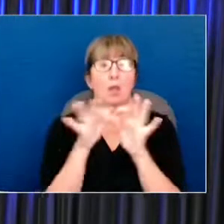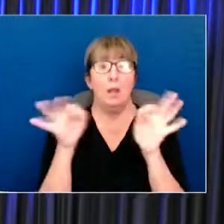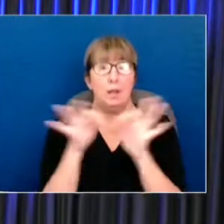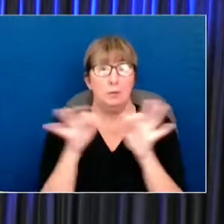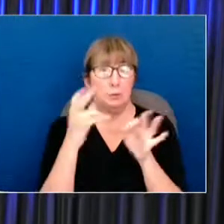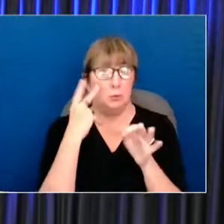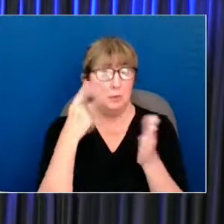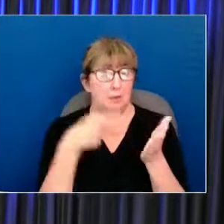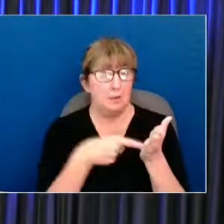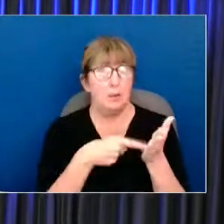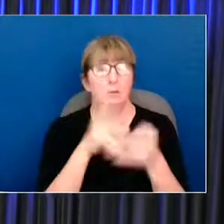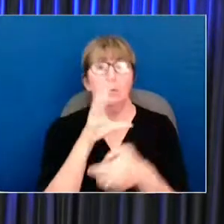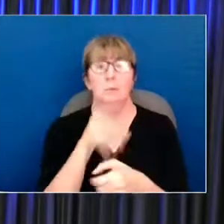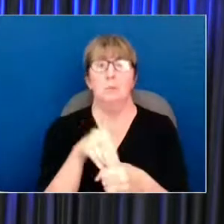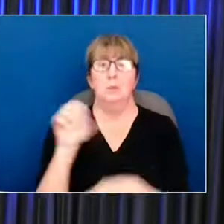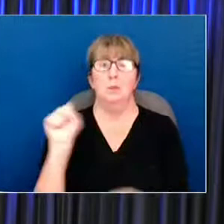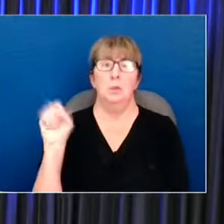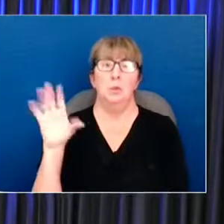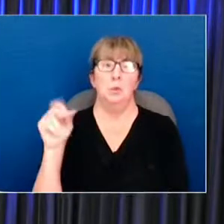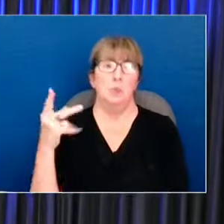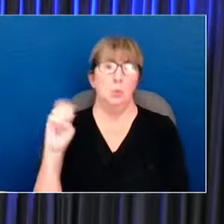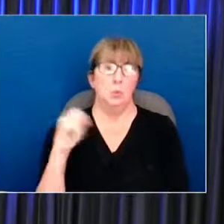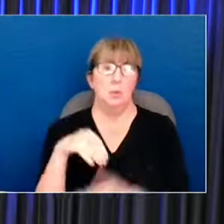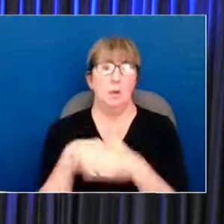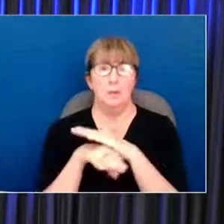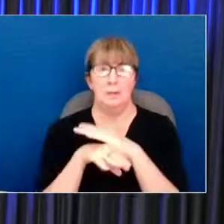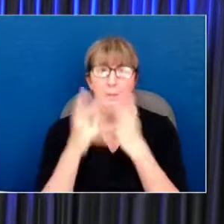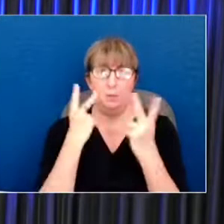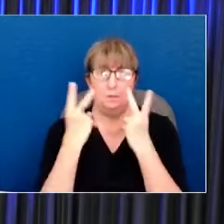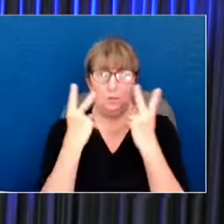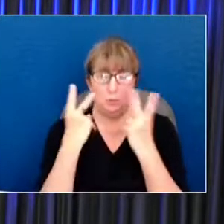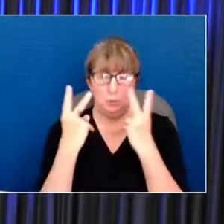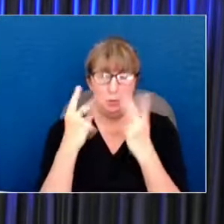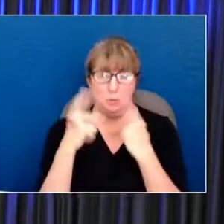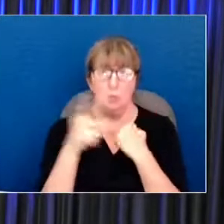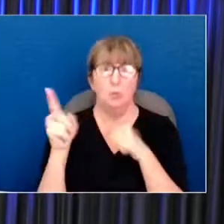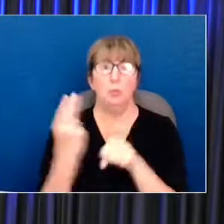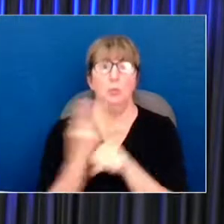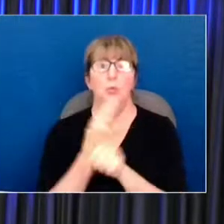part of the scope and are accessible and viewable to the user.